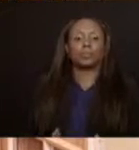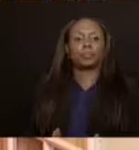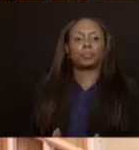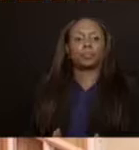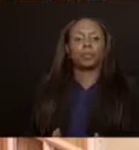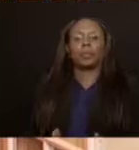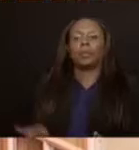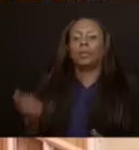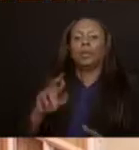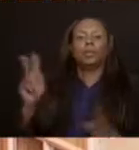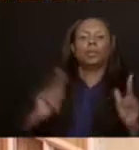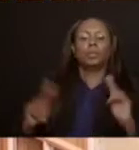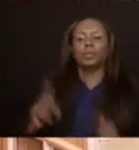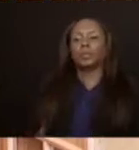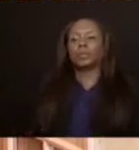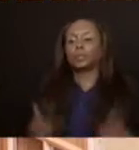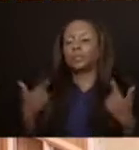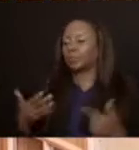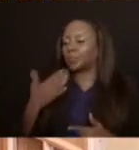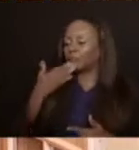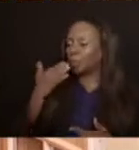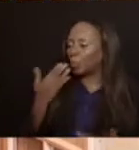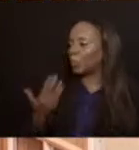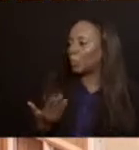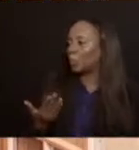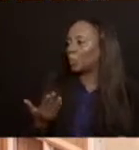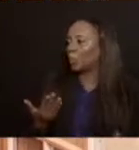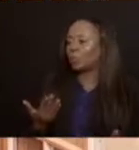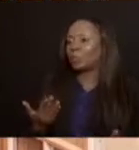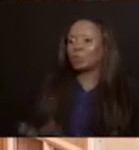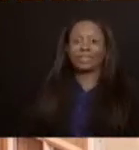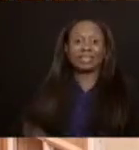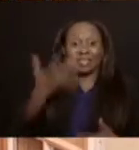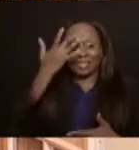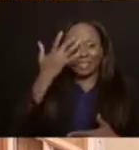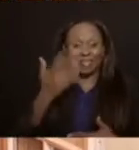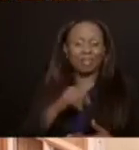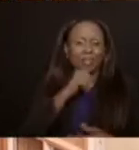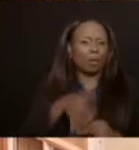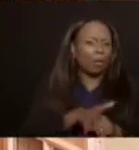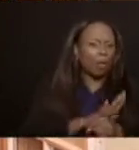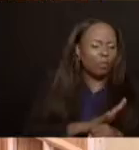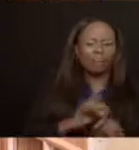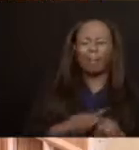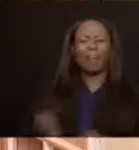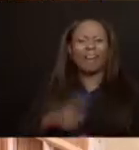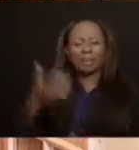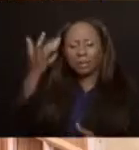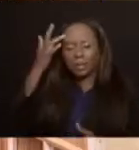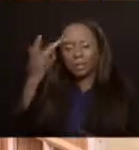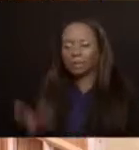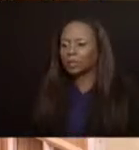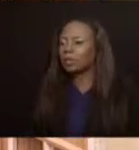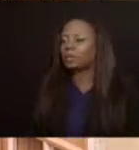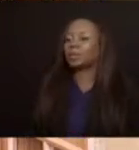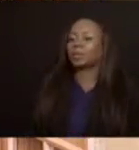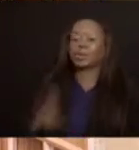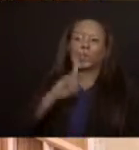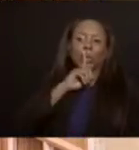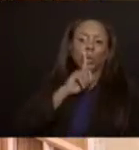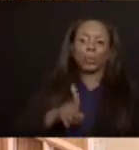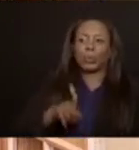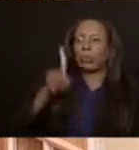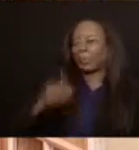on caregivers, or people who are generally sick in hospitals and clinics. These are the most vulnerable in